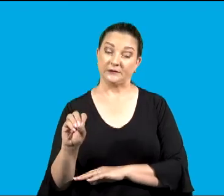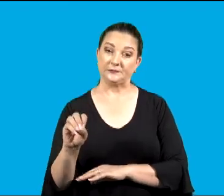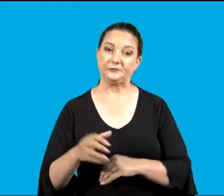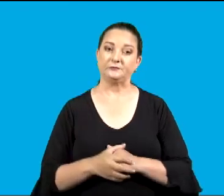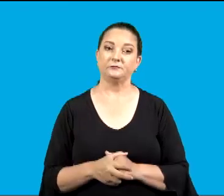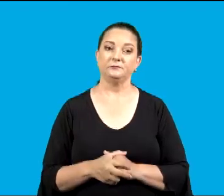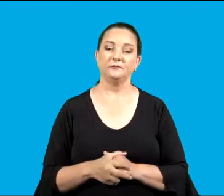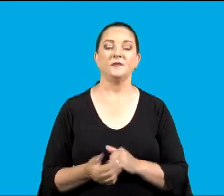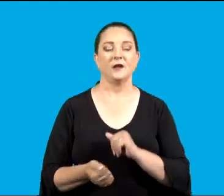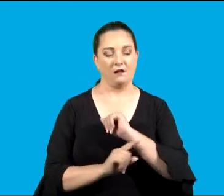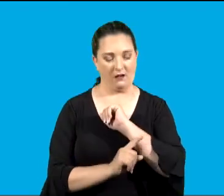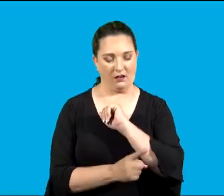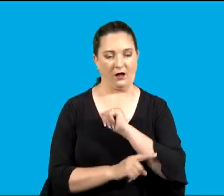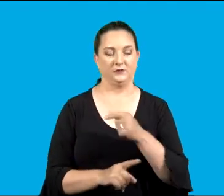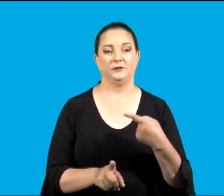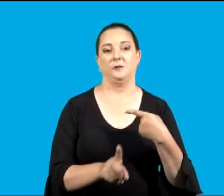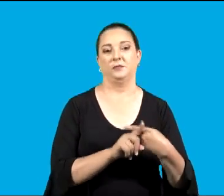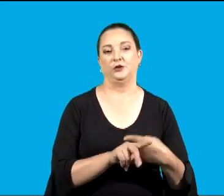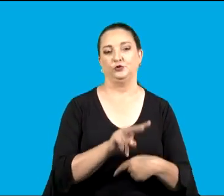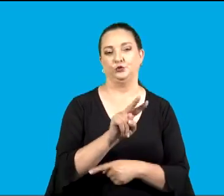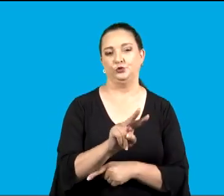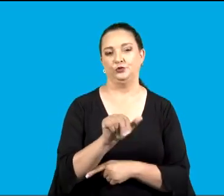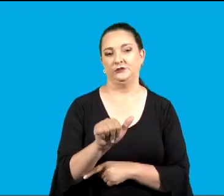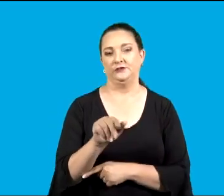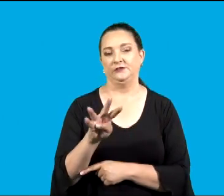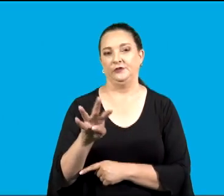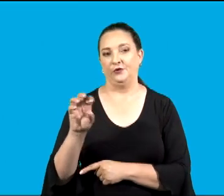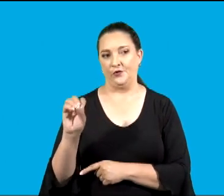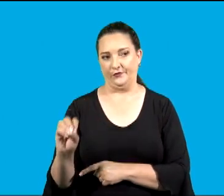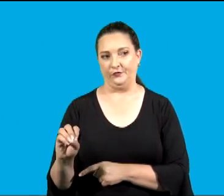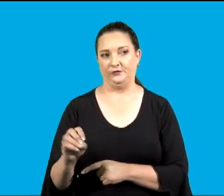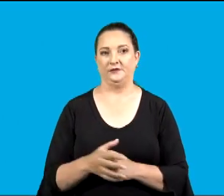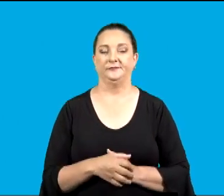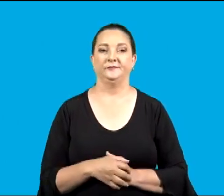29,520. And then lastly, plus